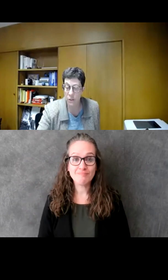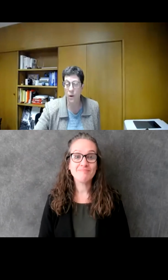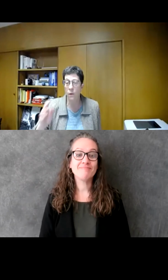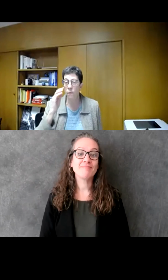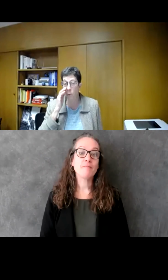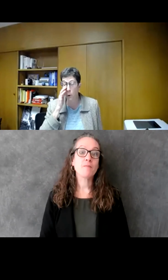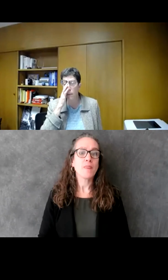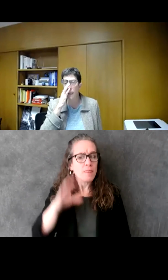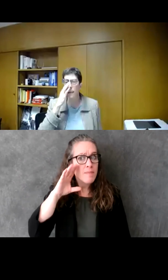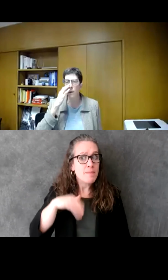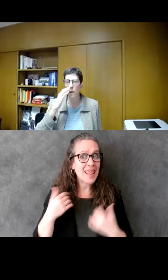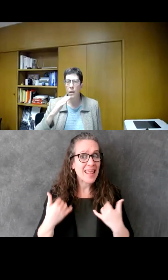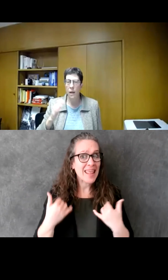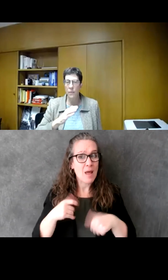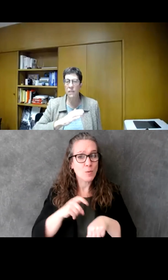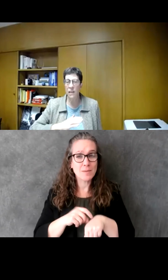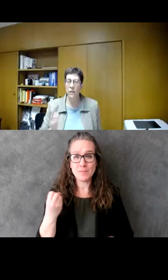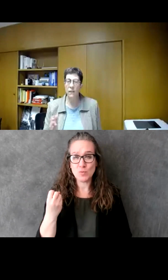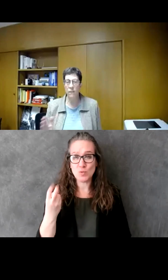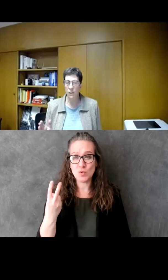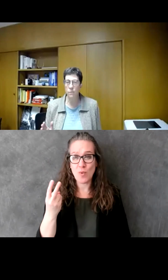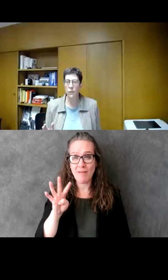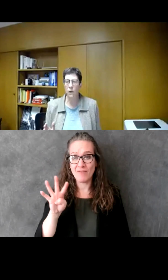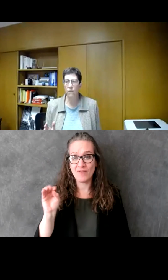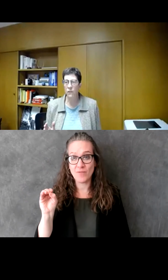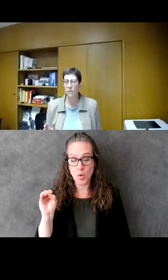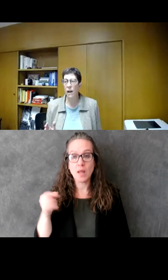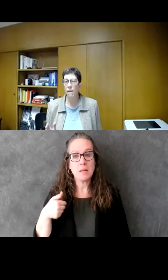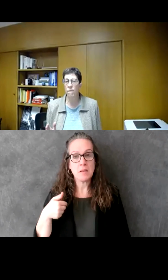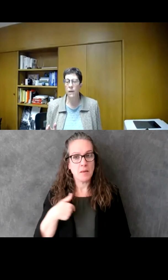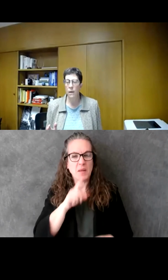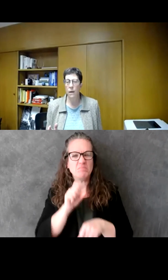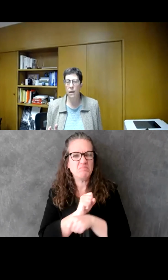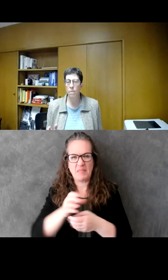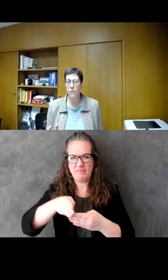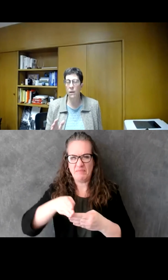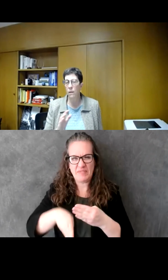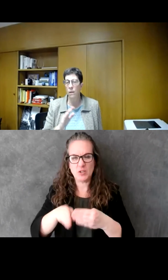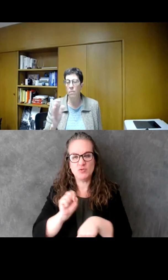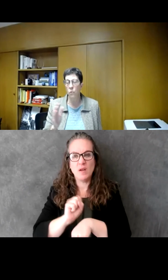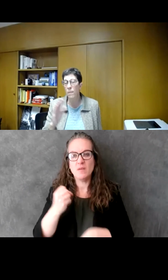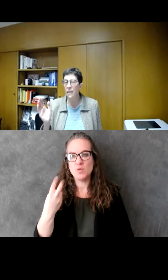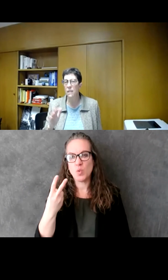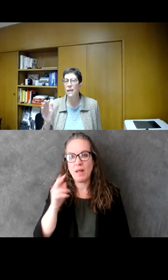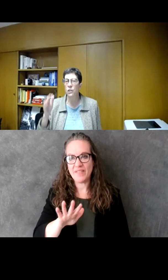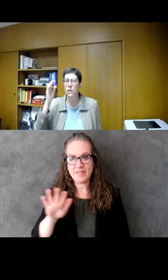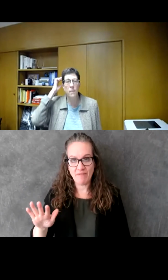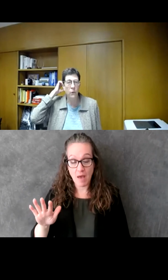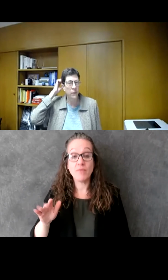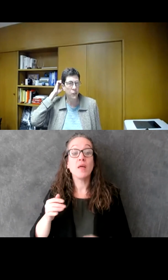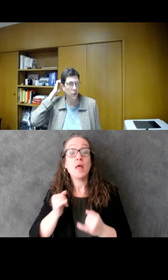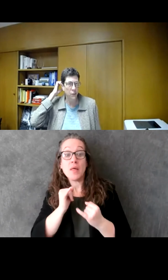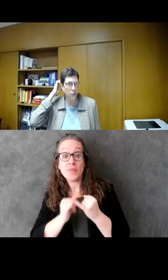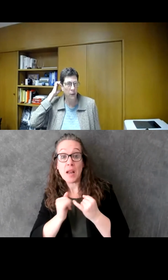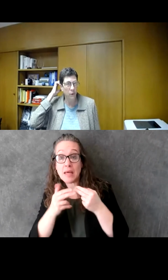it's 12:40 right now. I'm going to definitely finish by 12:55. And the remaining slides are going to be